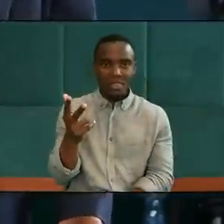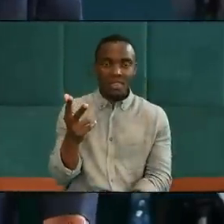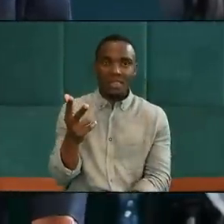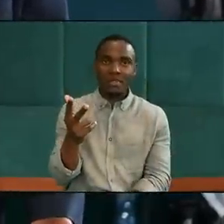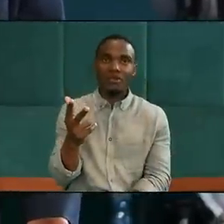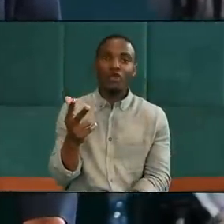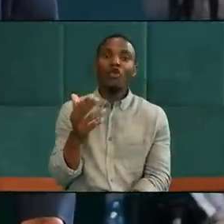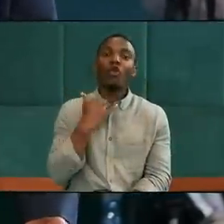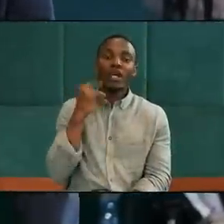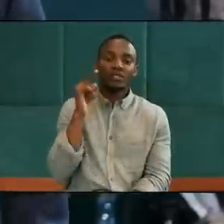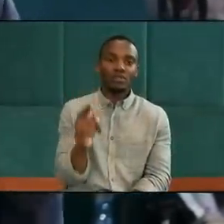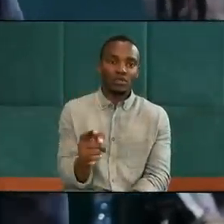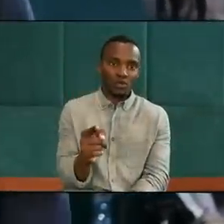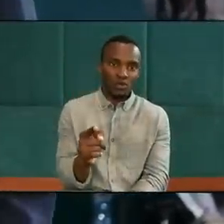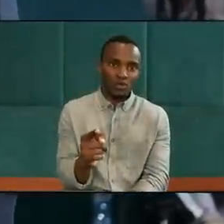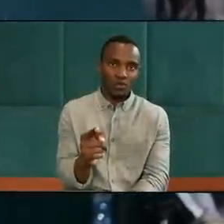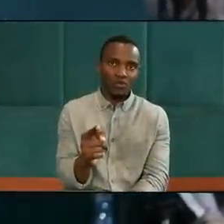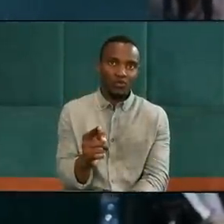asked for you."